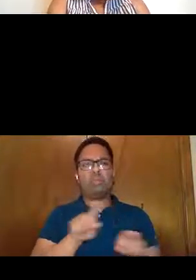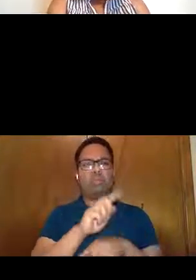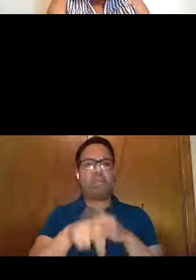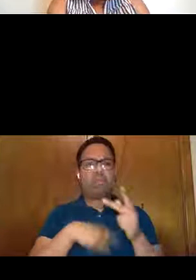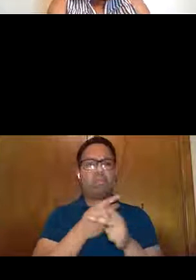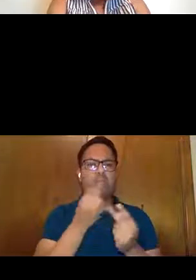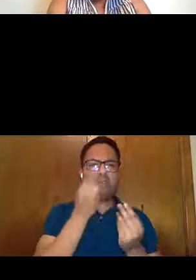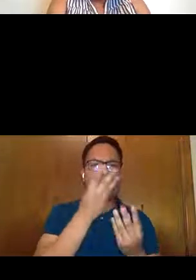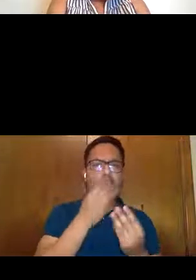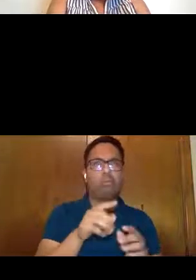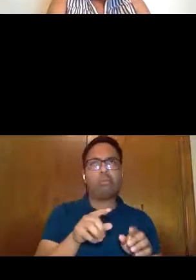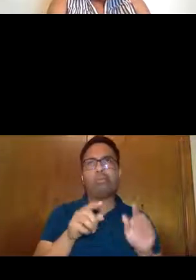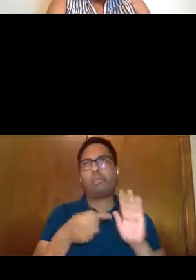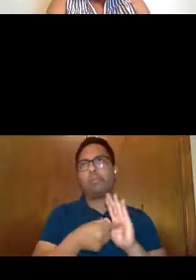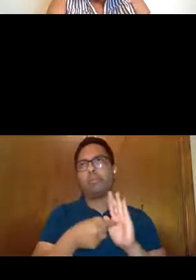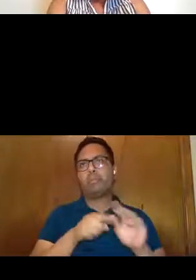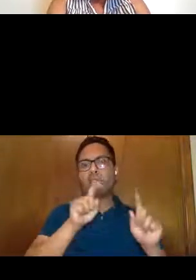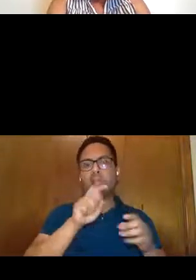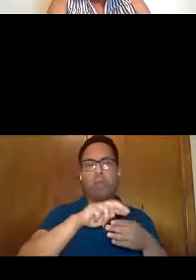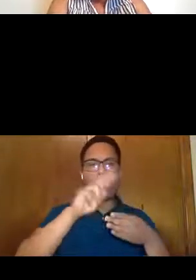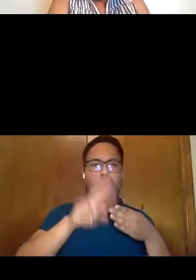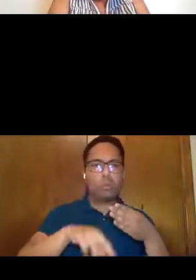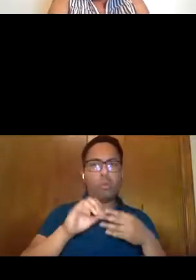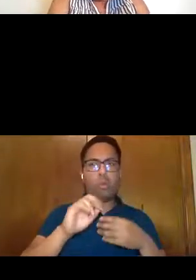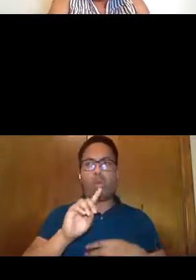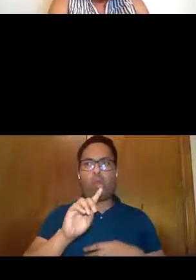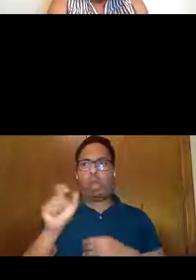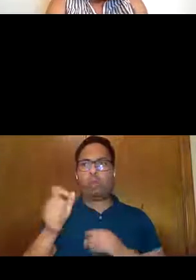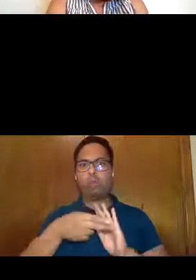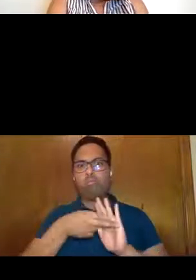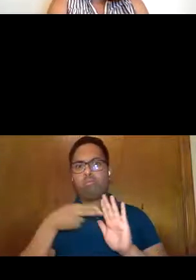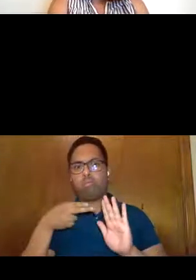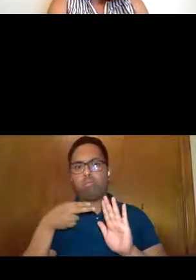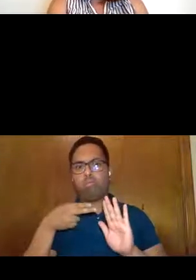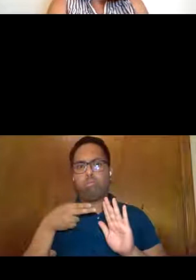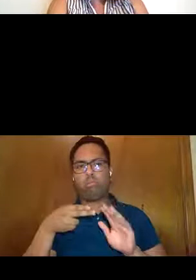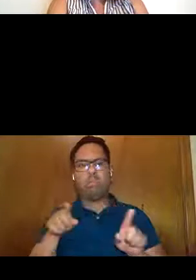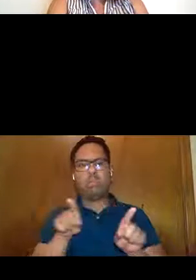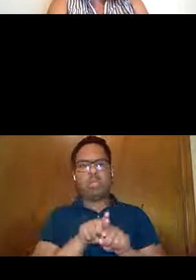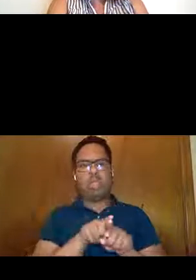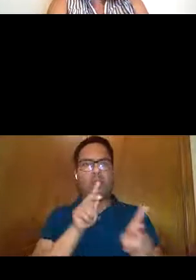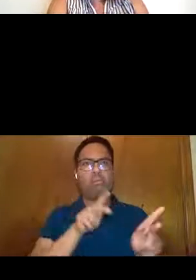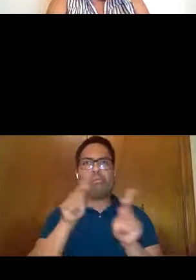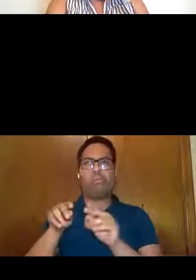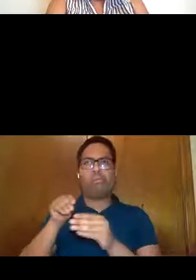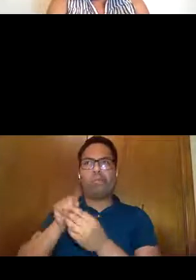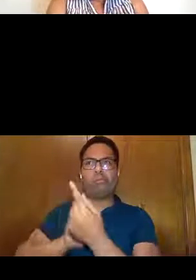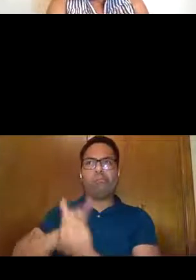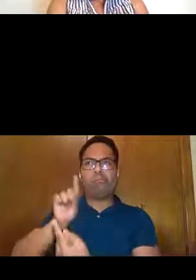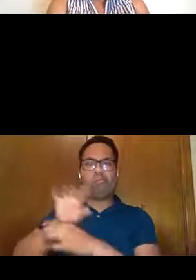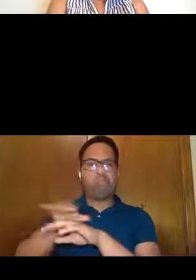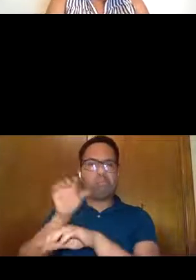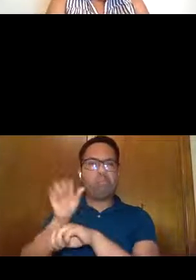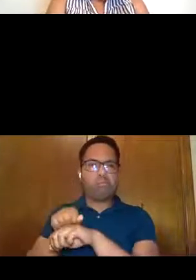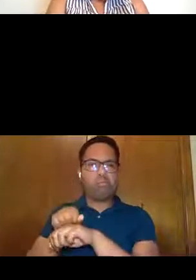or diagnosis, during a telehealth appointment as you would during an in-person visit. This would